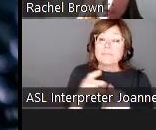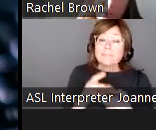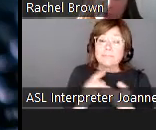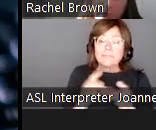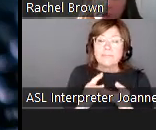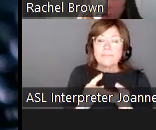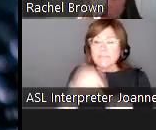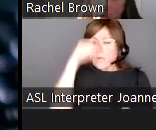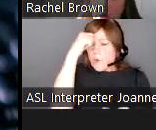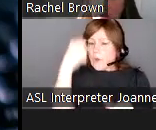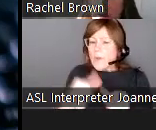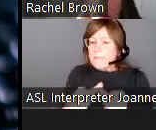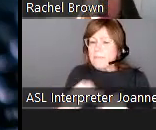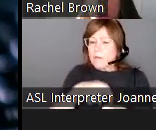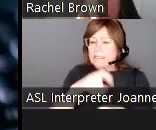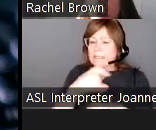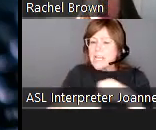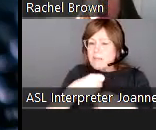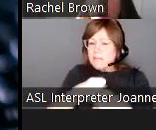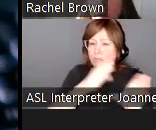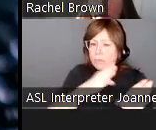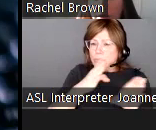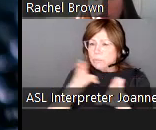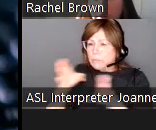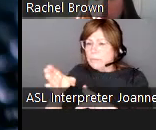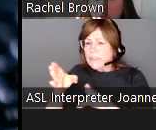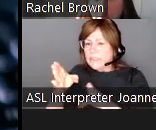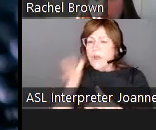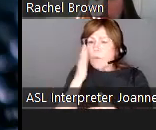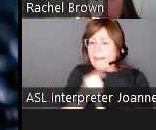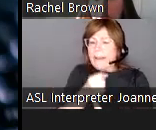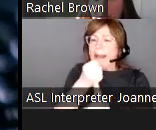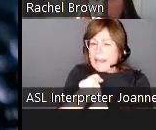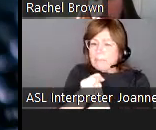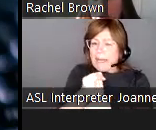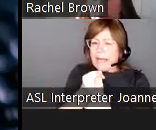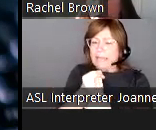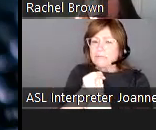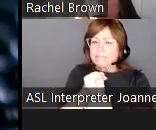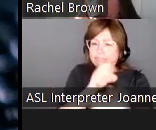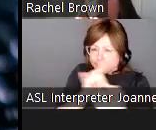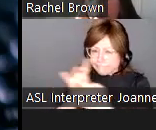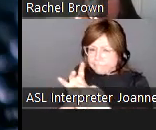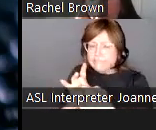be mindful of seasonal changes that may be affecting viewership or engagement. So,